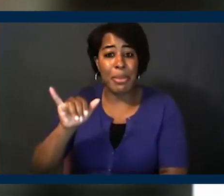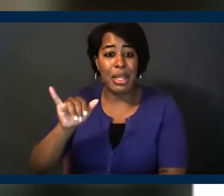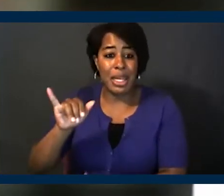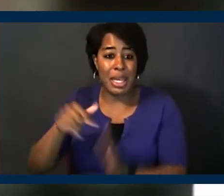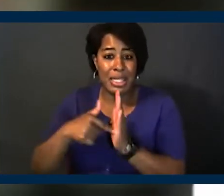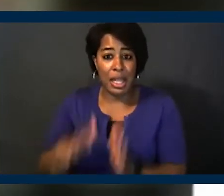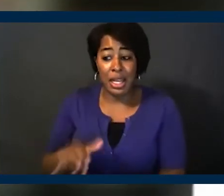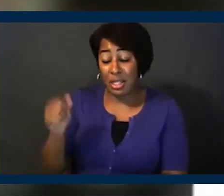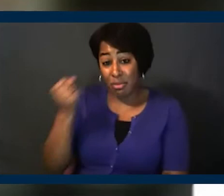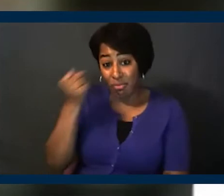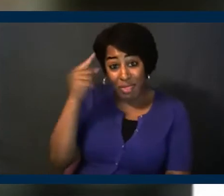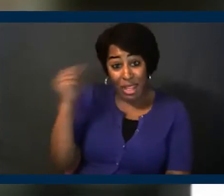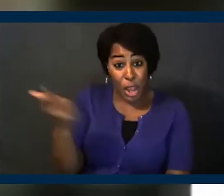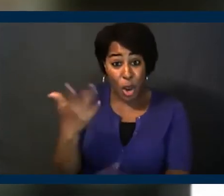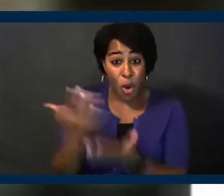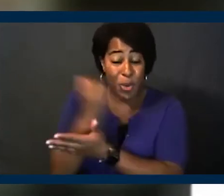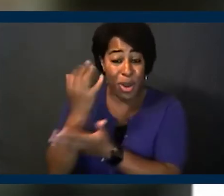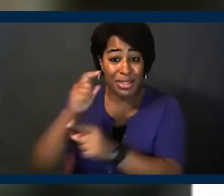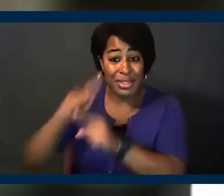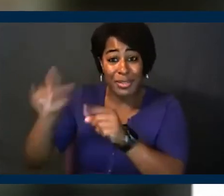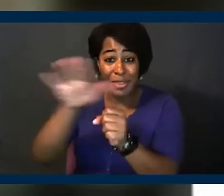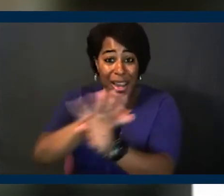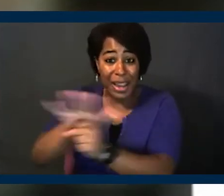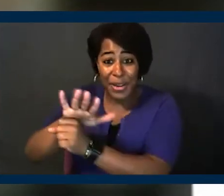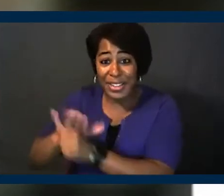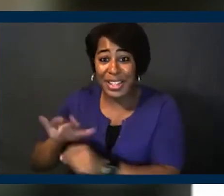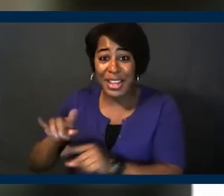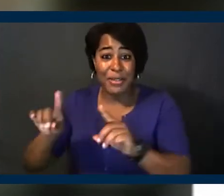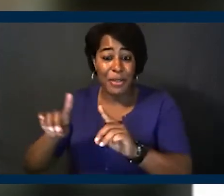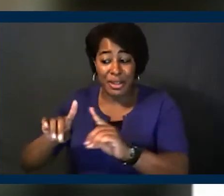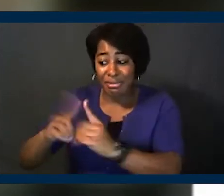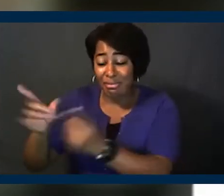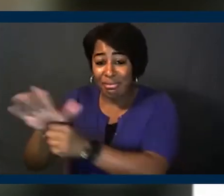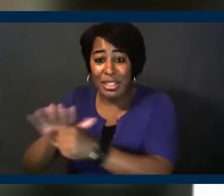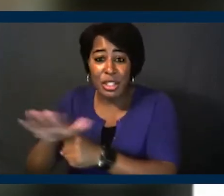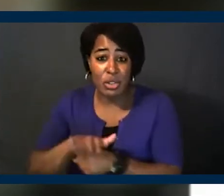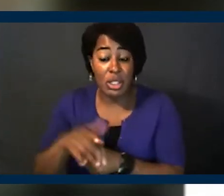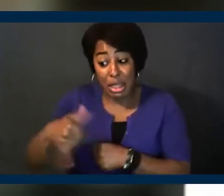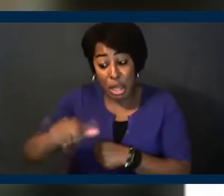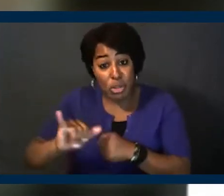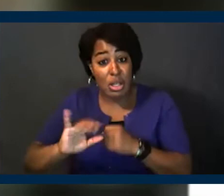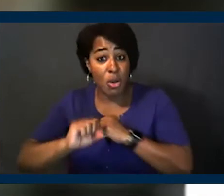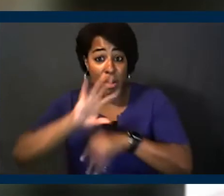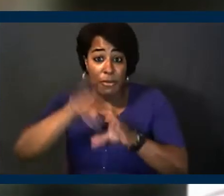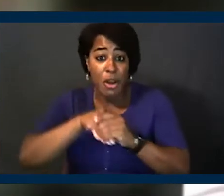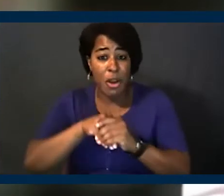in different areas and districts. And to this day, they're still running. That was about 4 or 5 years ago. So showing up, being